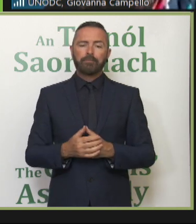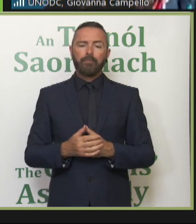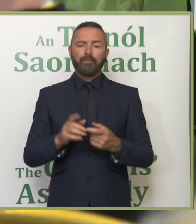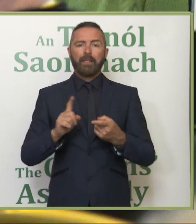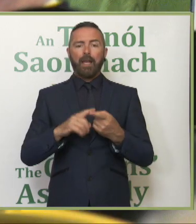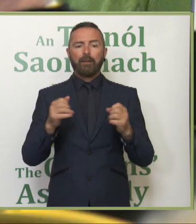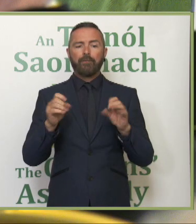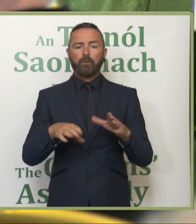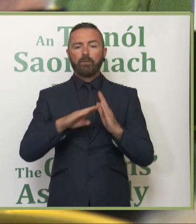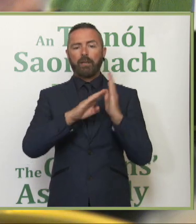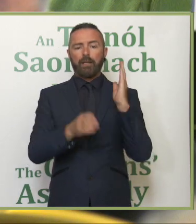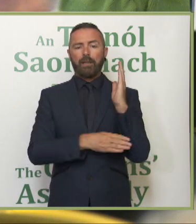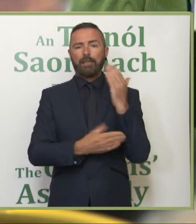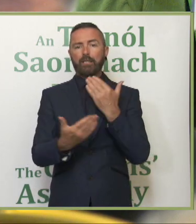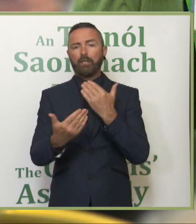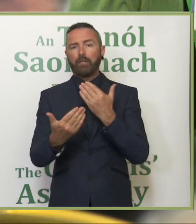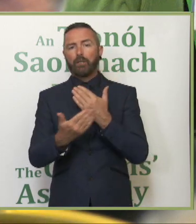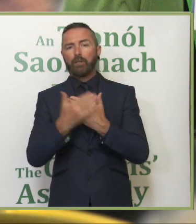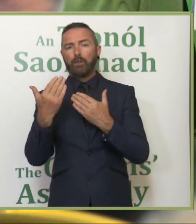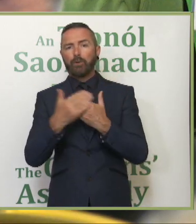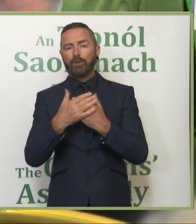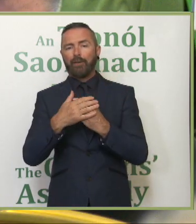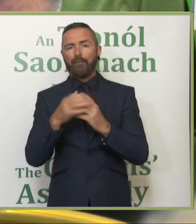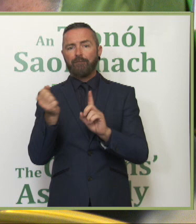less youth violence, less child